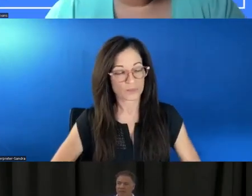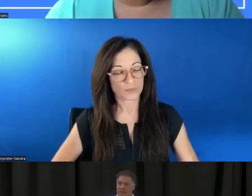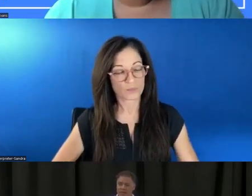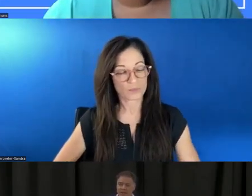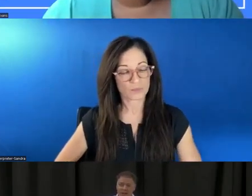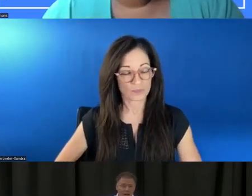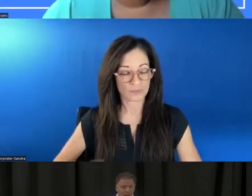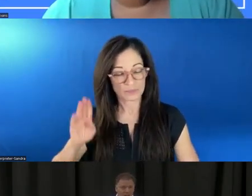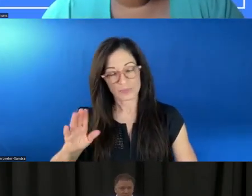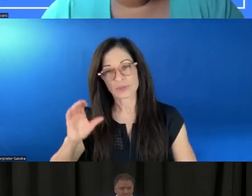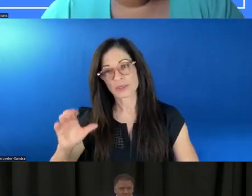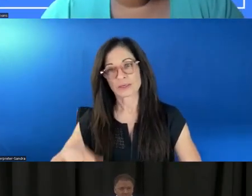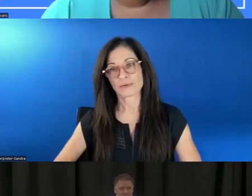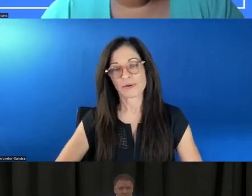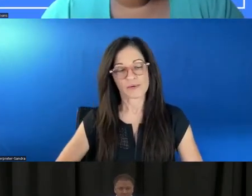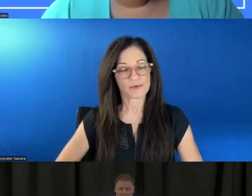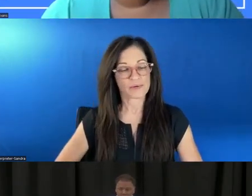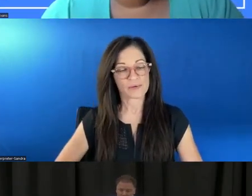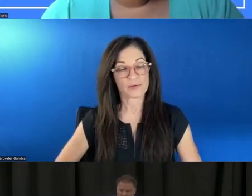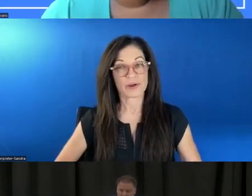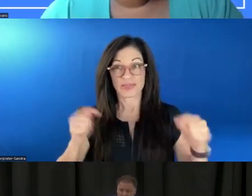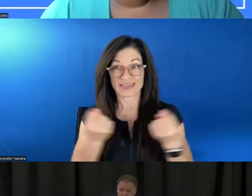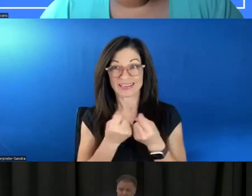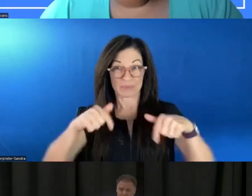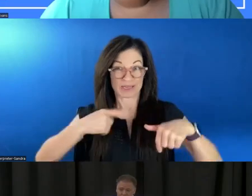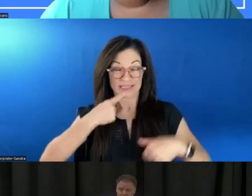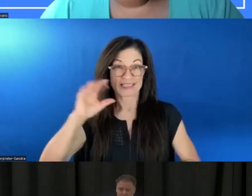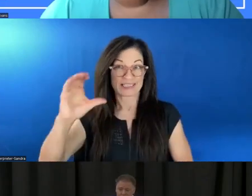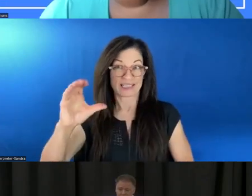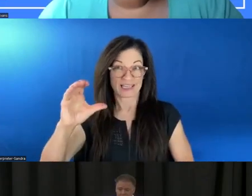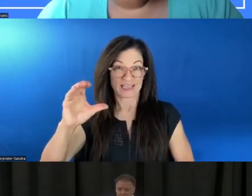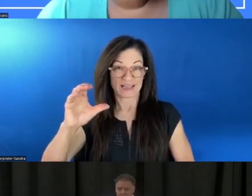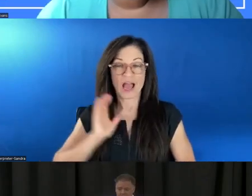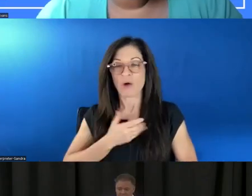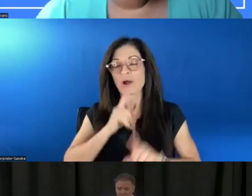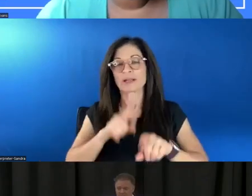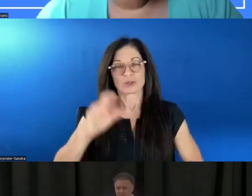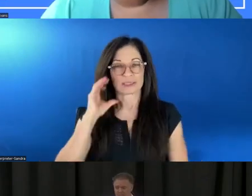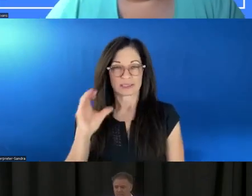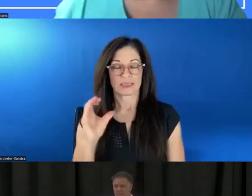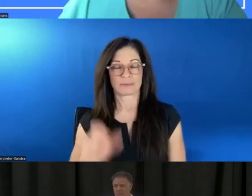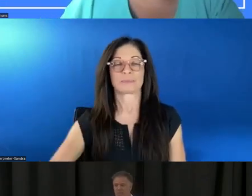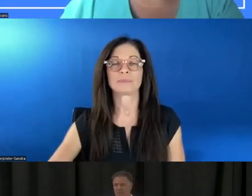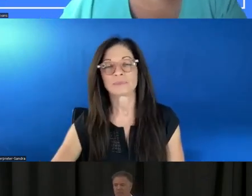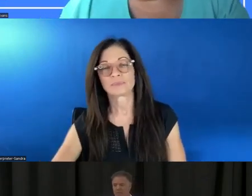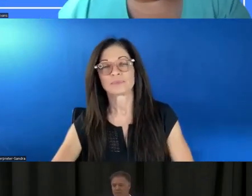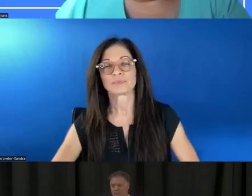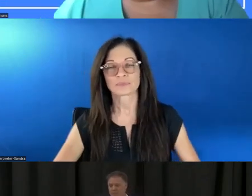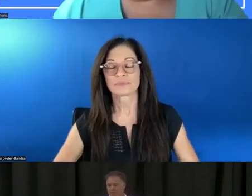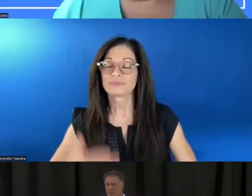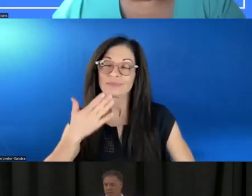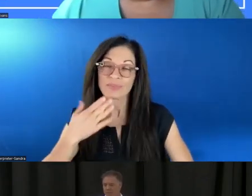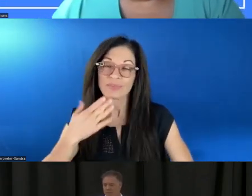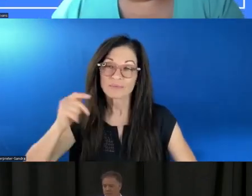B, C. The team here is saying C, Laura. So our answer is C. Okay, thank you,